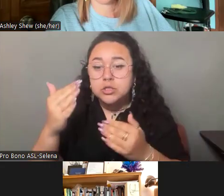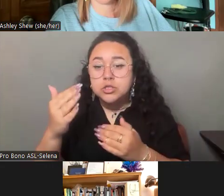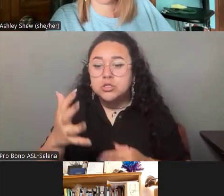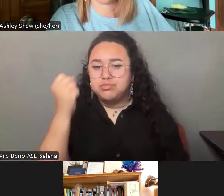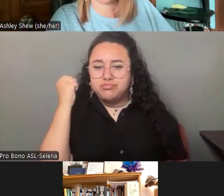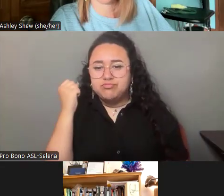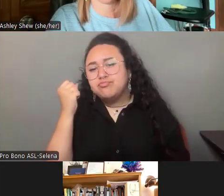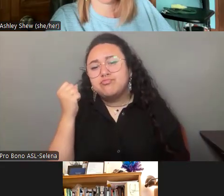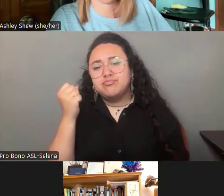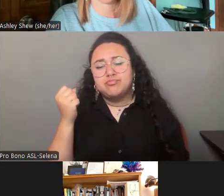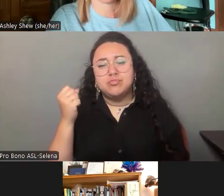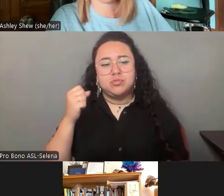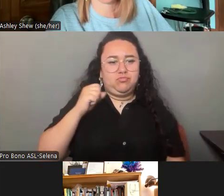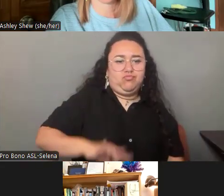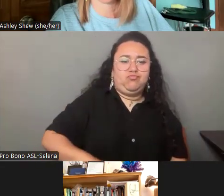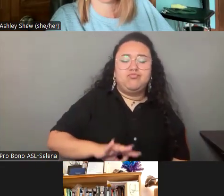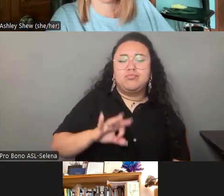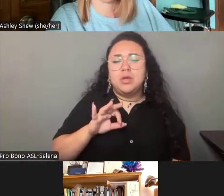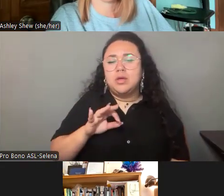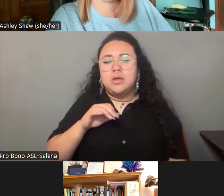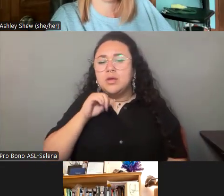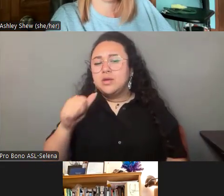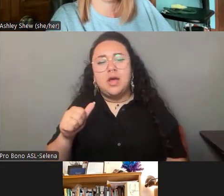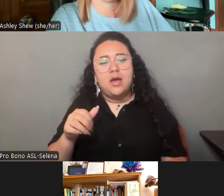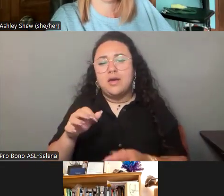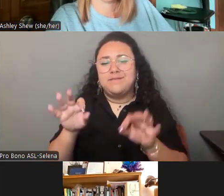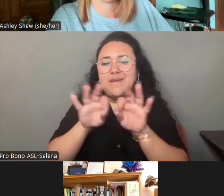being valued as knowers in their own right.